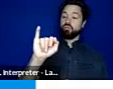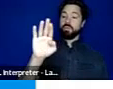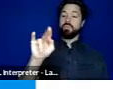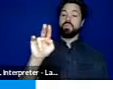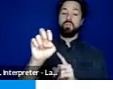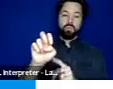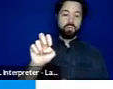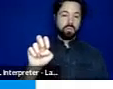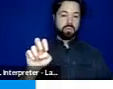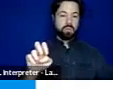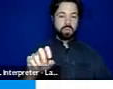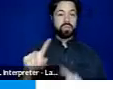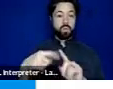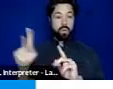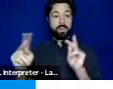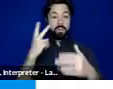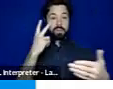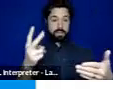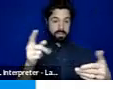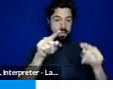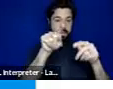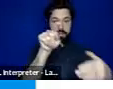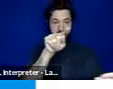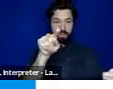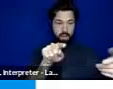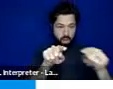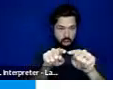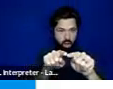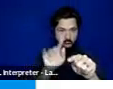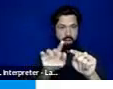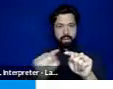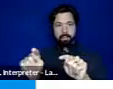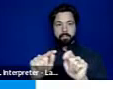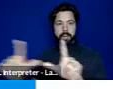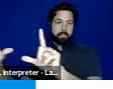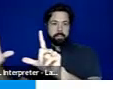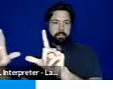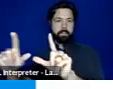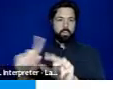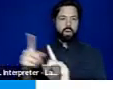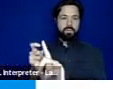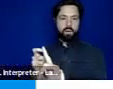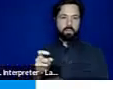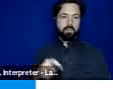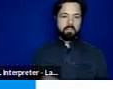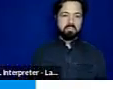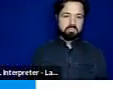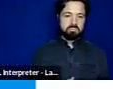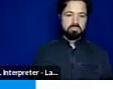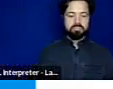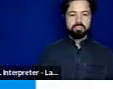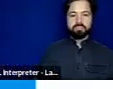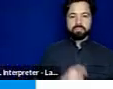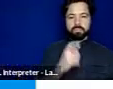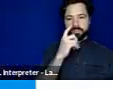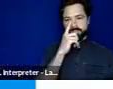see the attribution. Yeah, they can see the attribution themselves when they go there and go there. You're